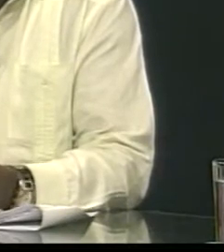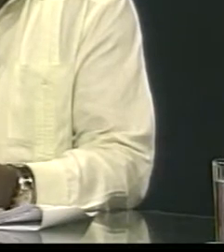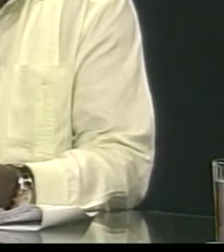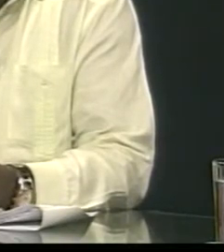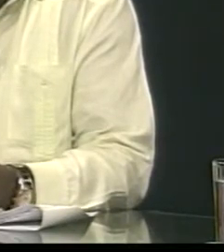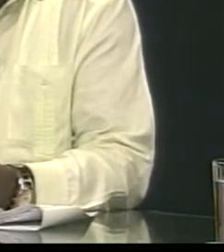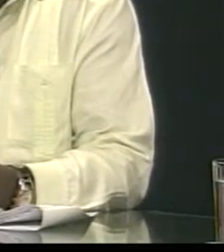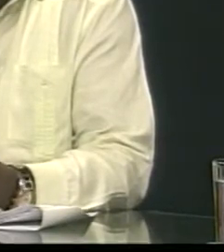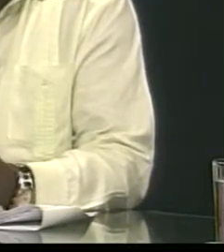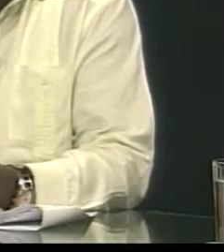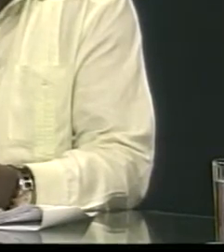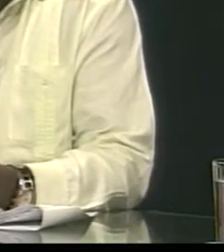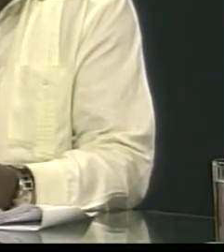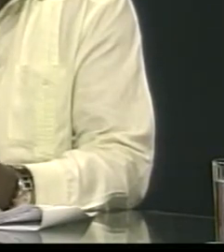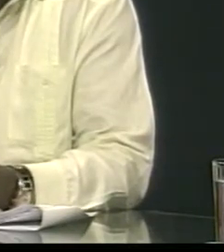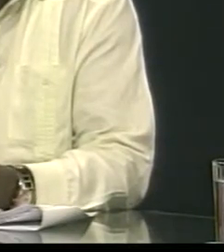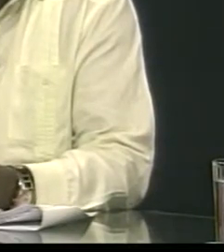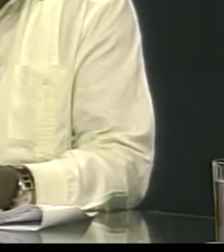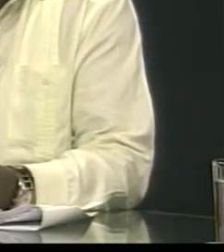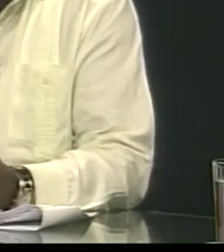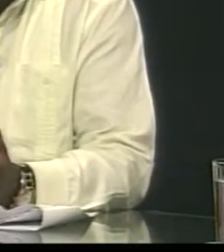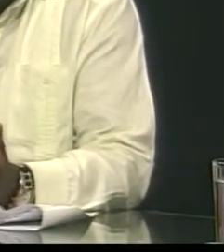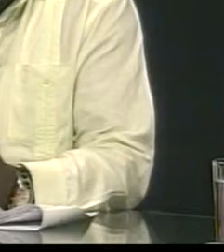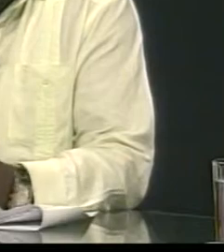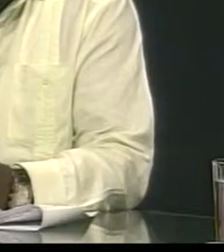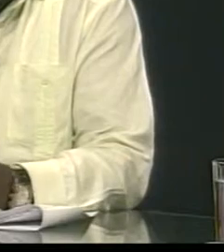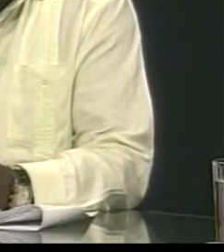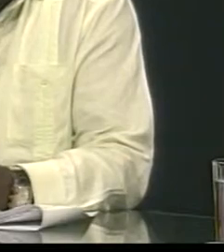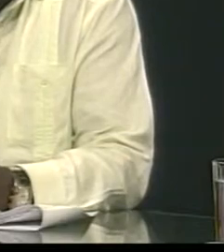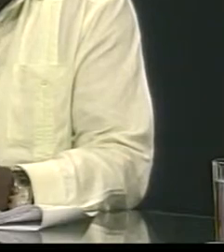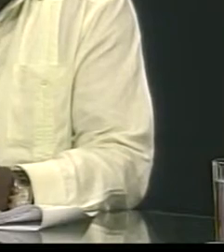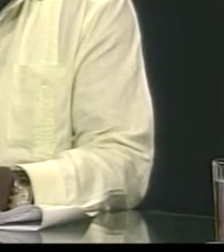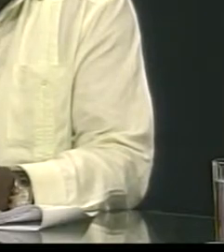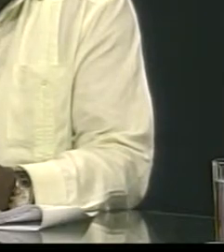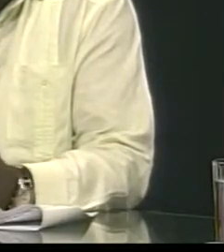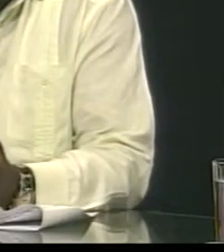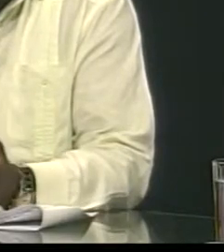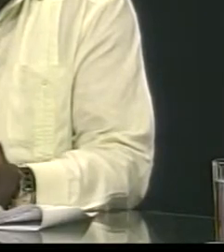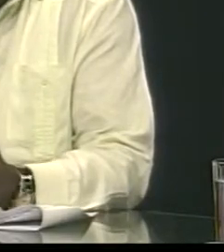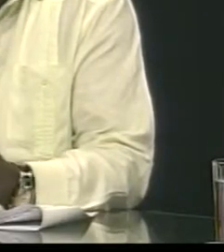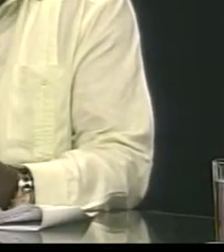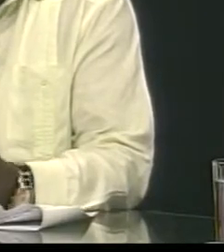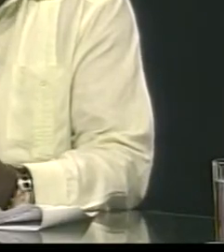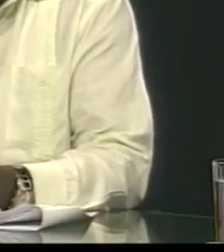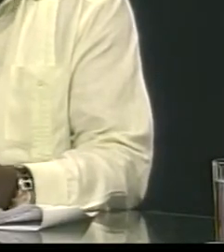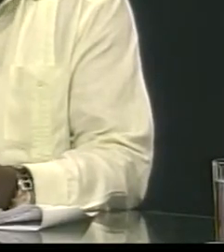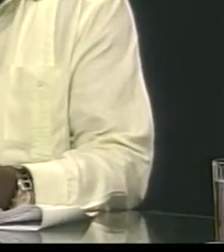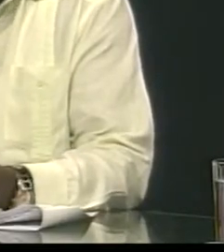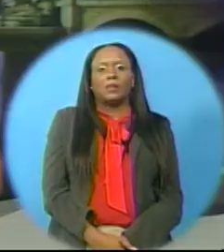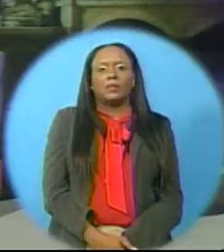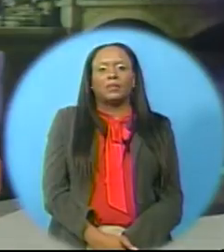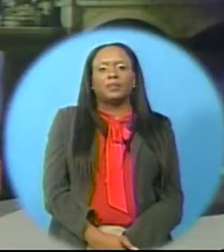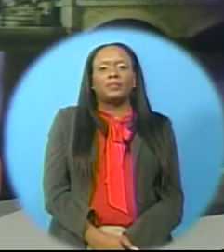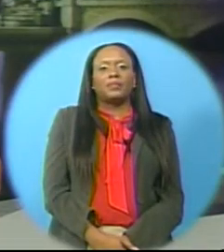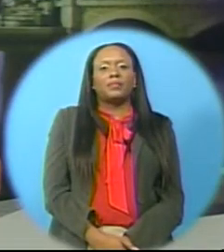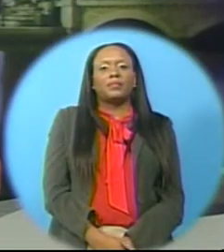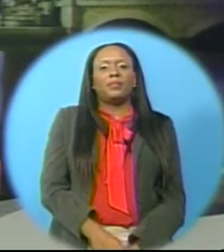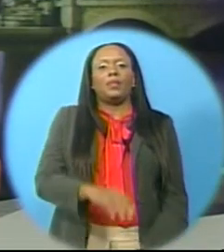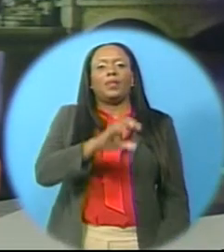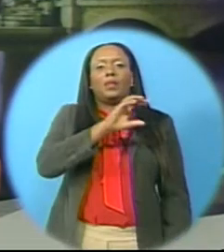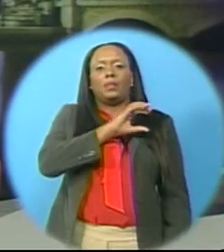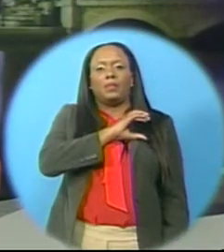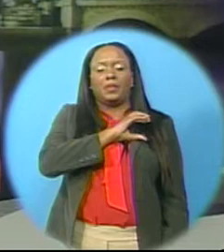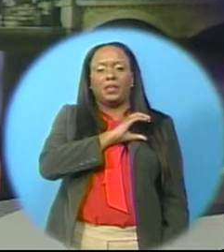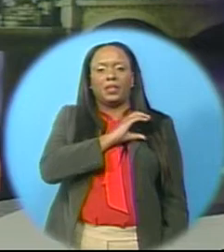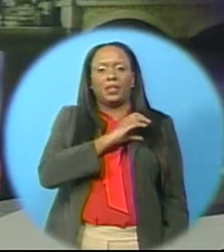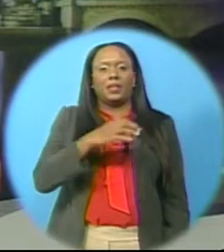and address it. If it's at the seaport, do the analysis and address it. It has to be a team effort. Meantime,